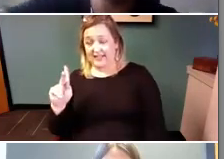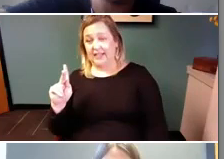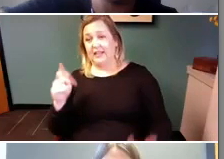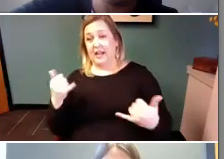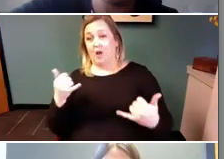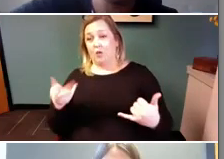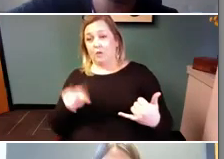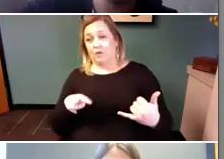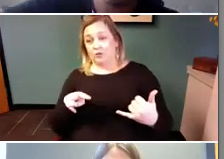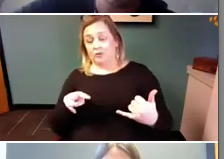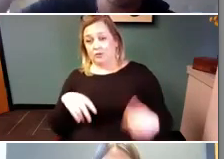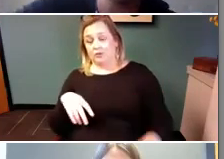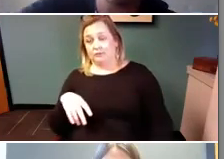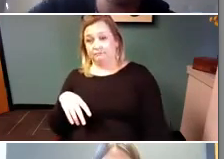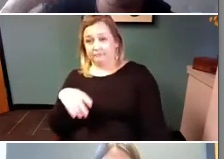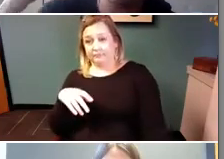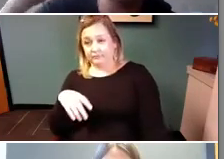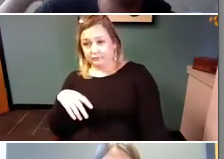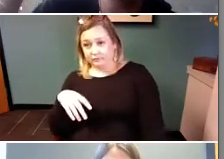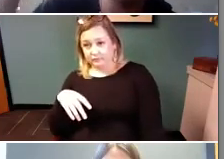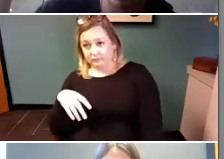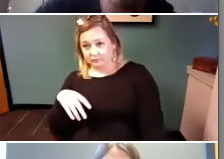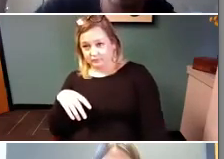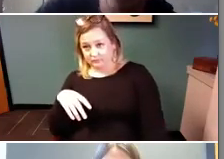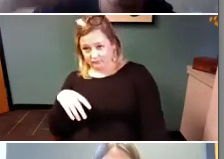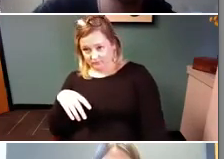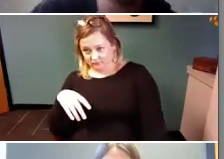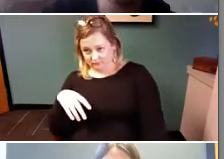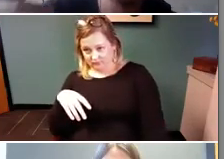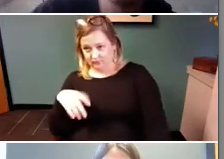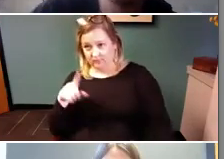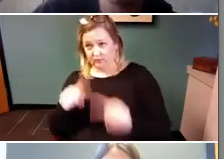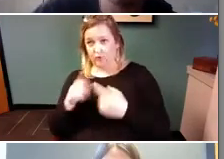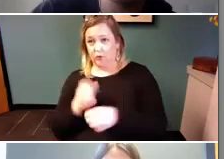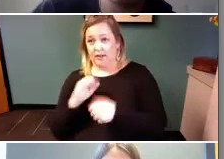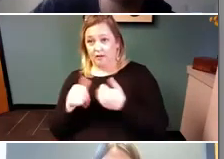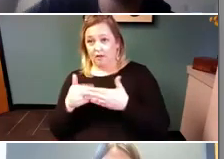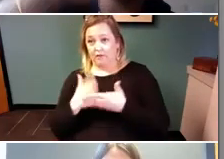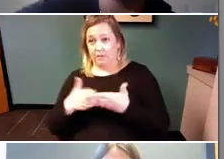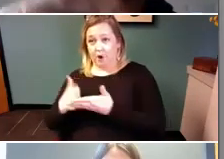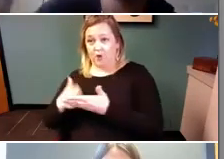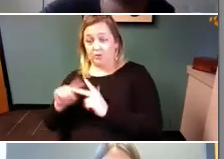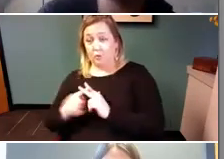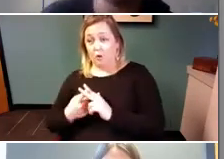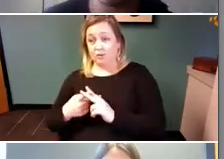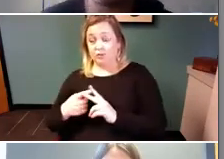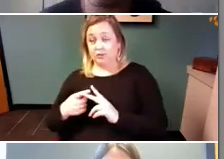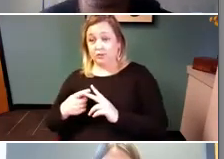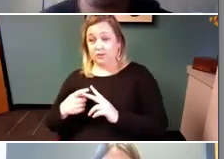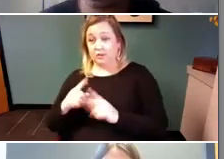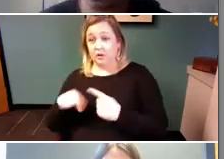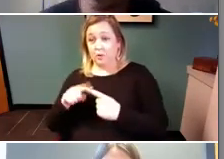of those post values to get all of the components while once we start performing DFS from this particular